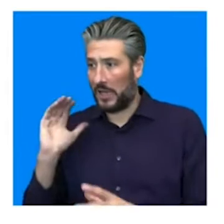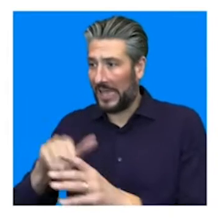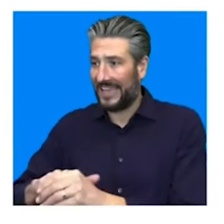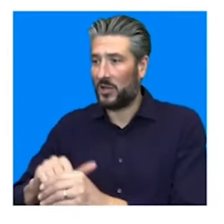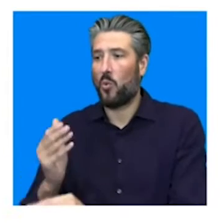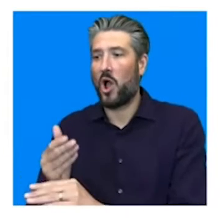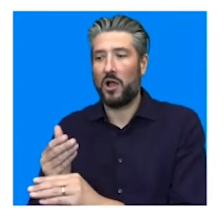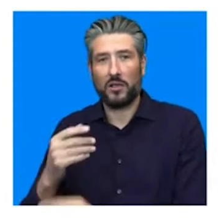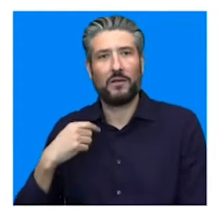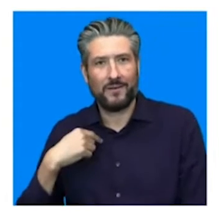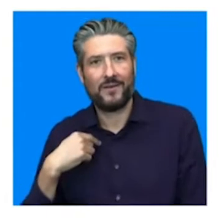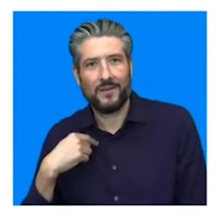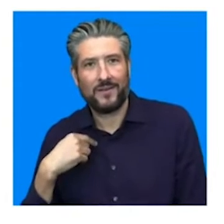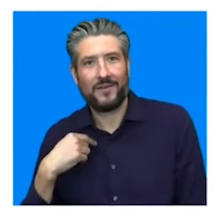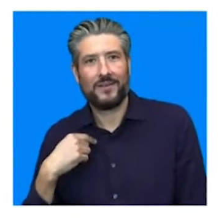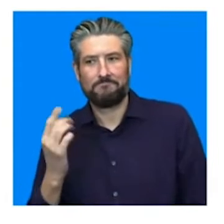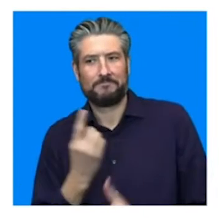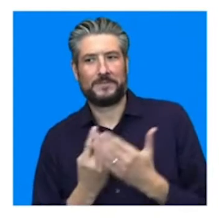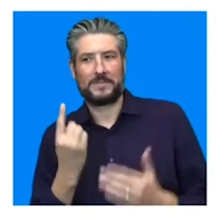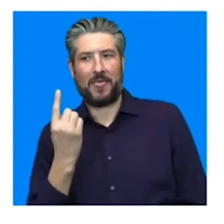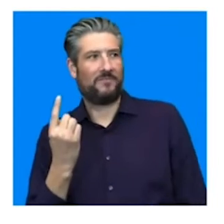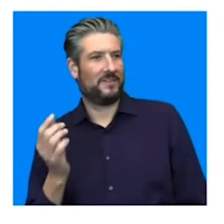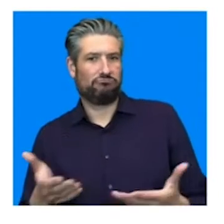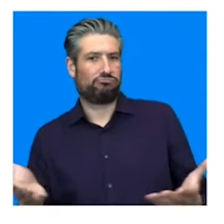me. So I've got an entire open plan office to myself.